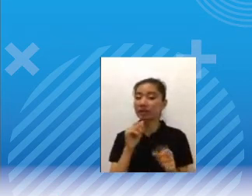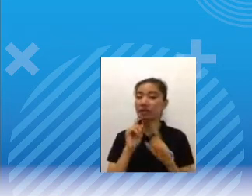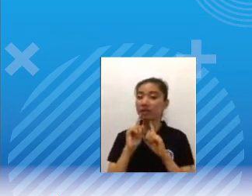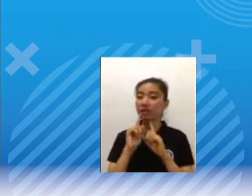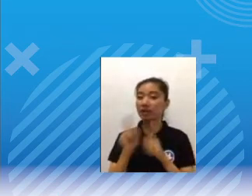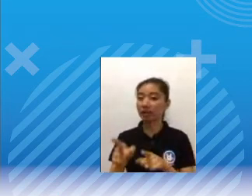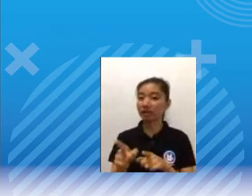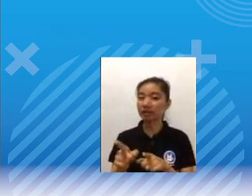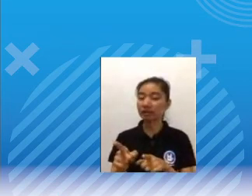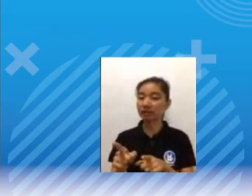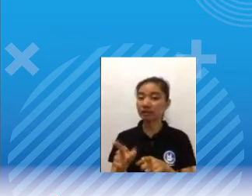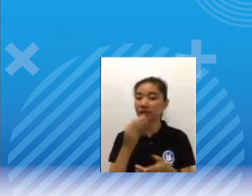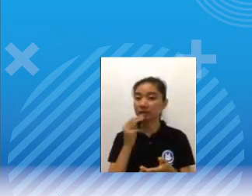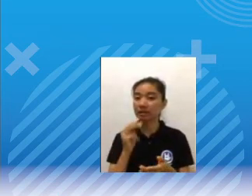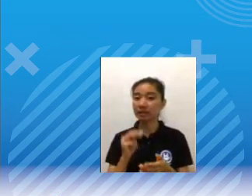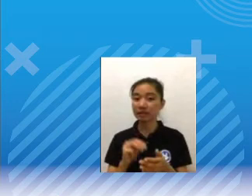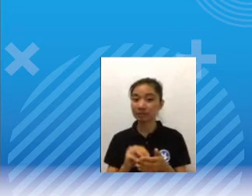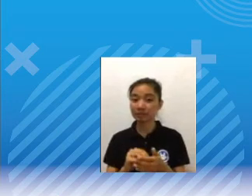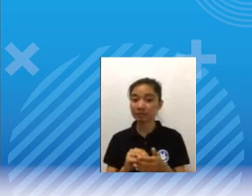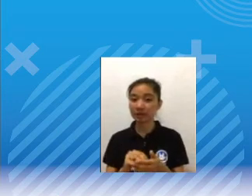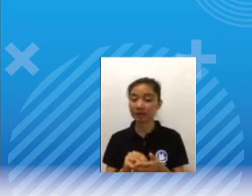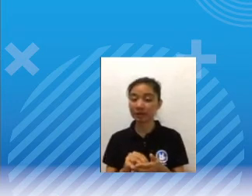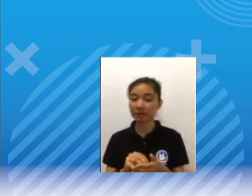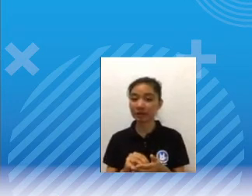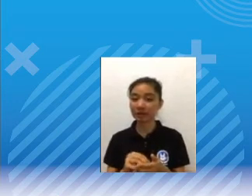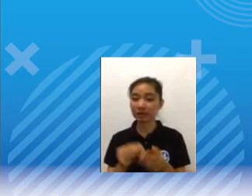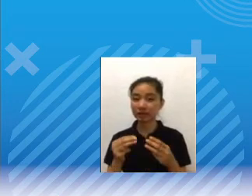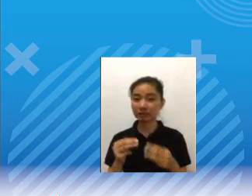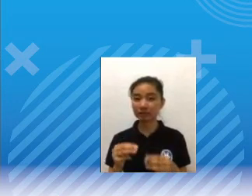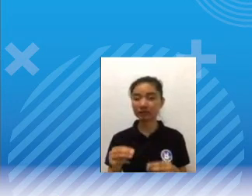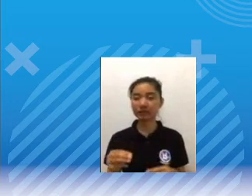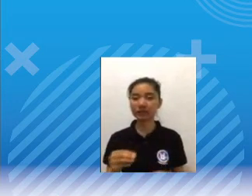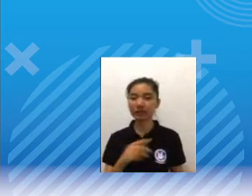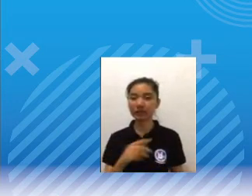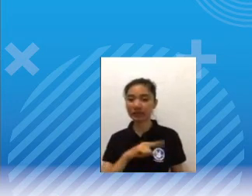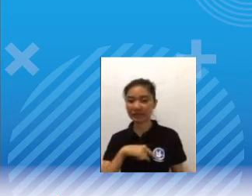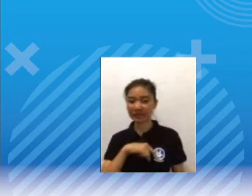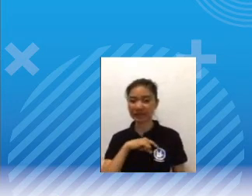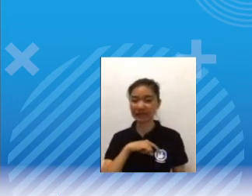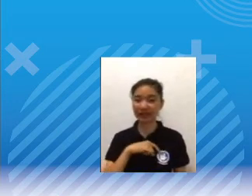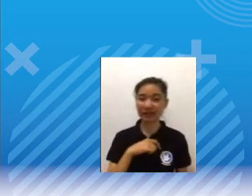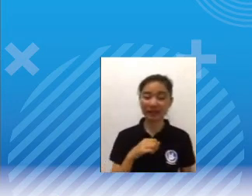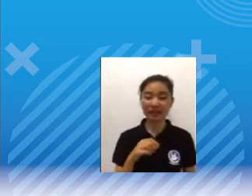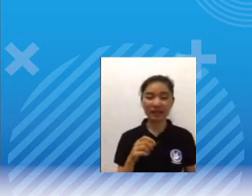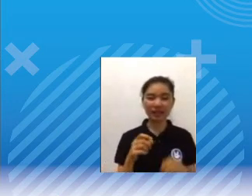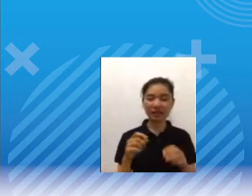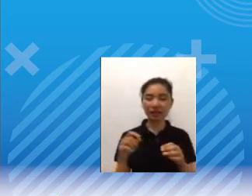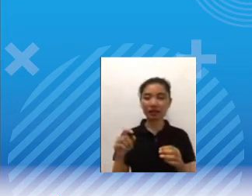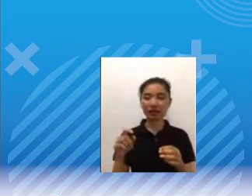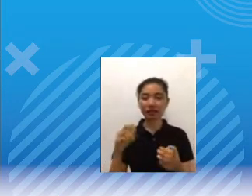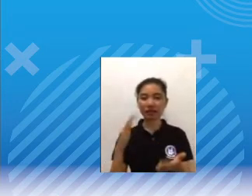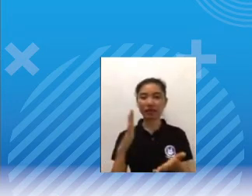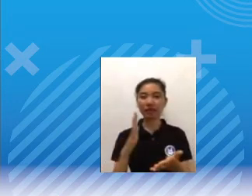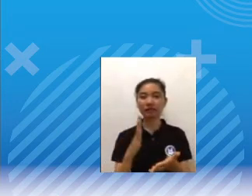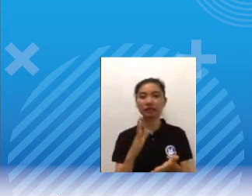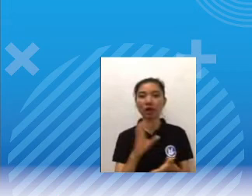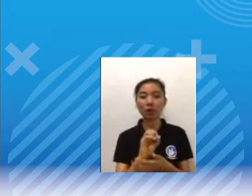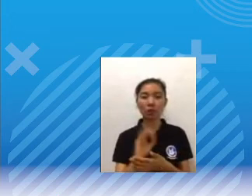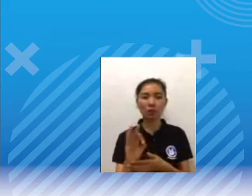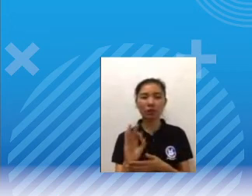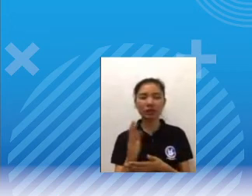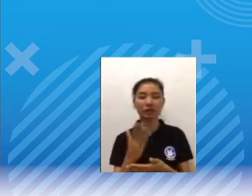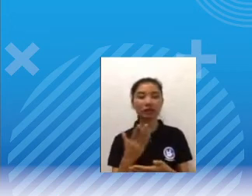natin agad-agaran, nagigilty tayo na mag-shutdown ng 5 o'clock or siguro maupo